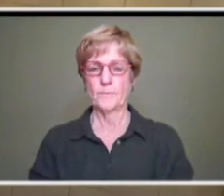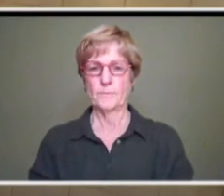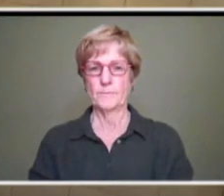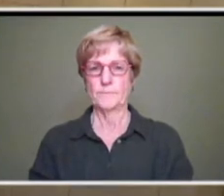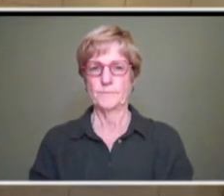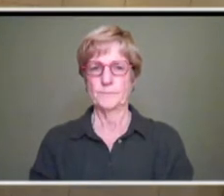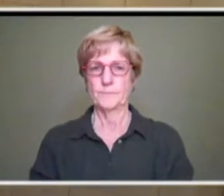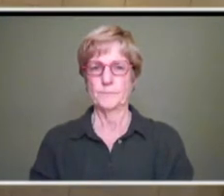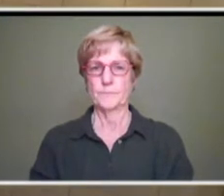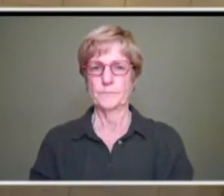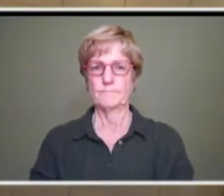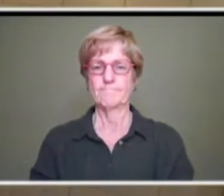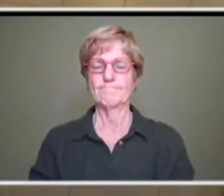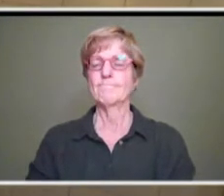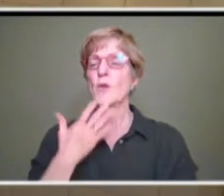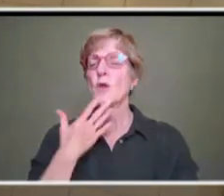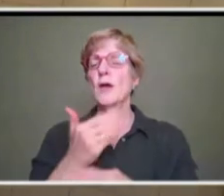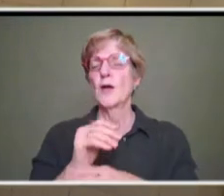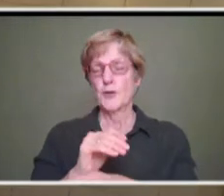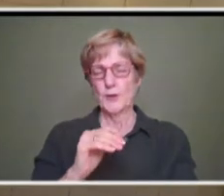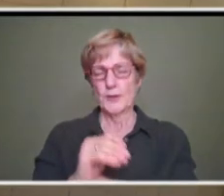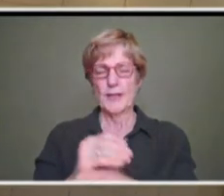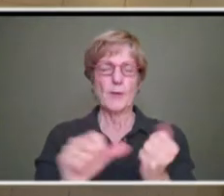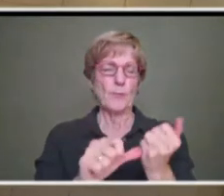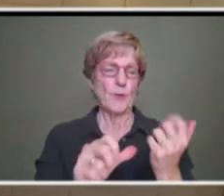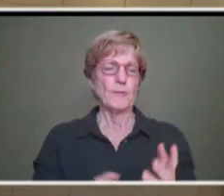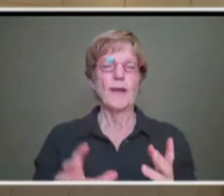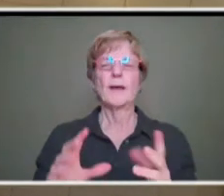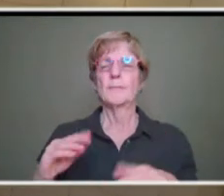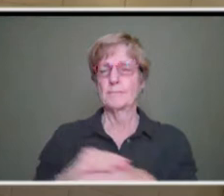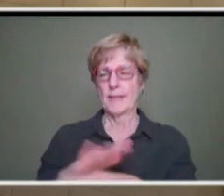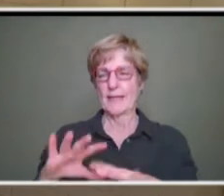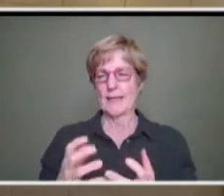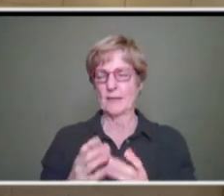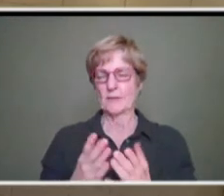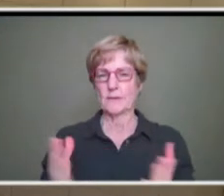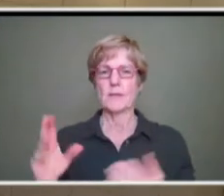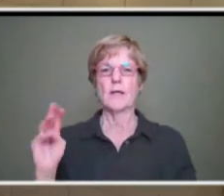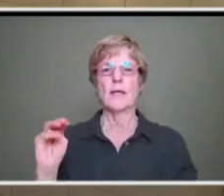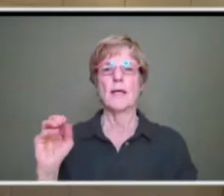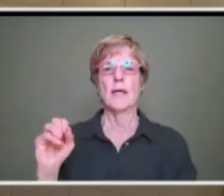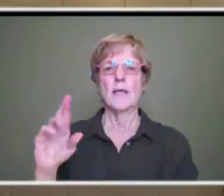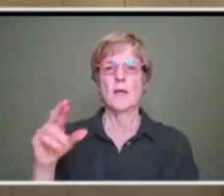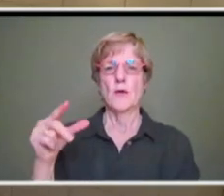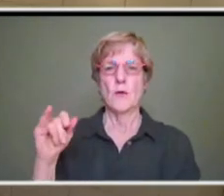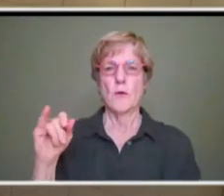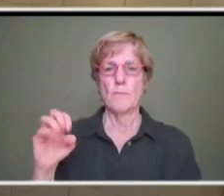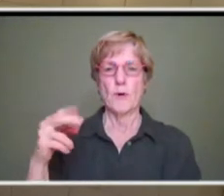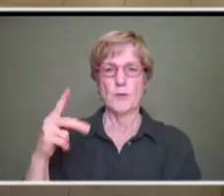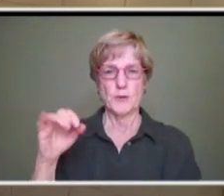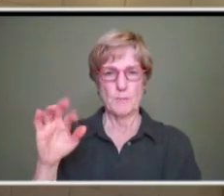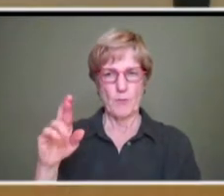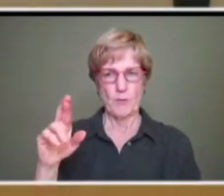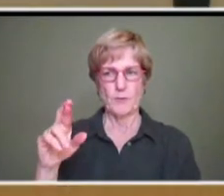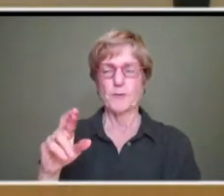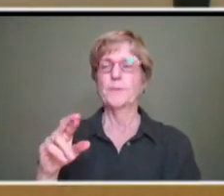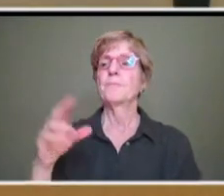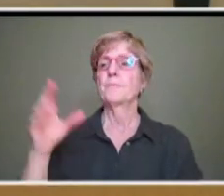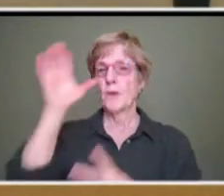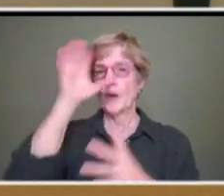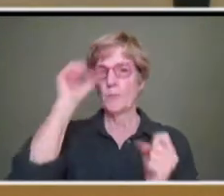good evening mayor Pro tem and Council I am Margie Parker president of Hidden Valley Community Association